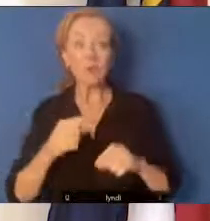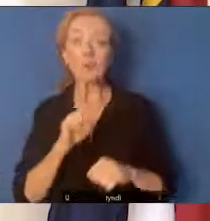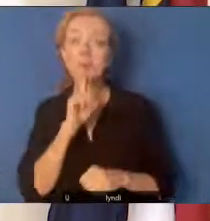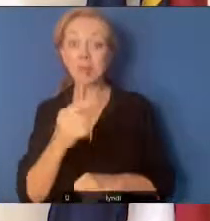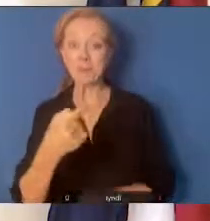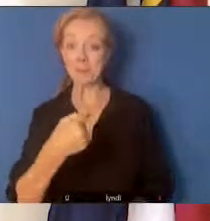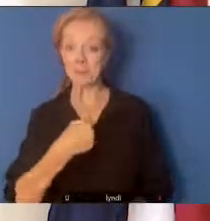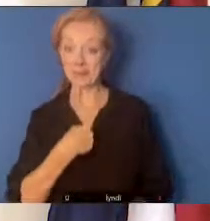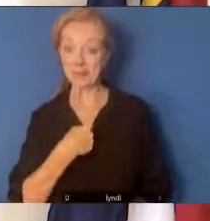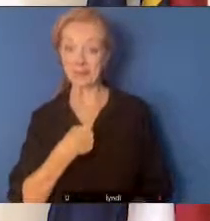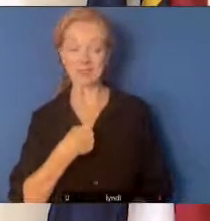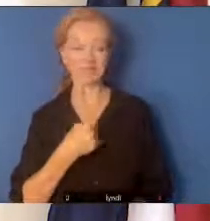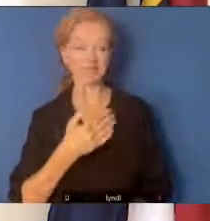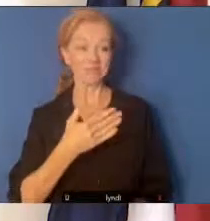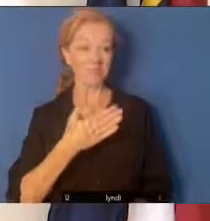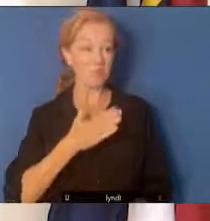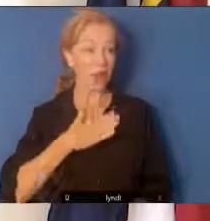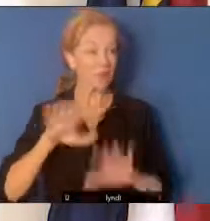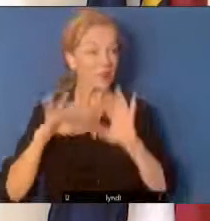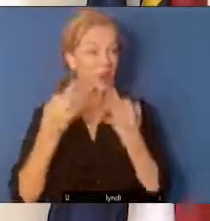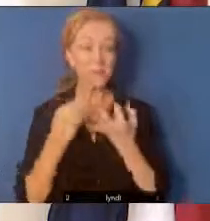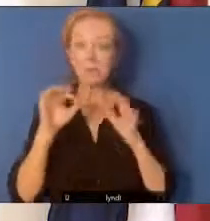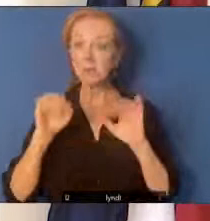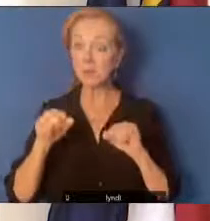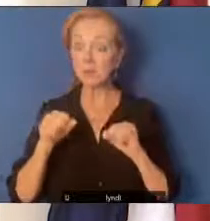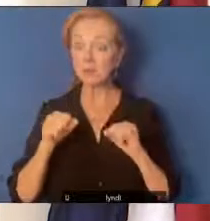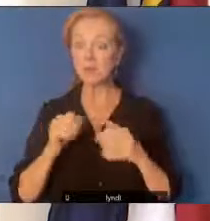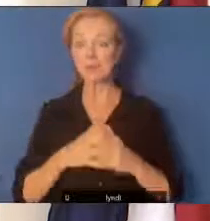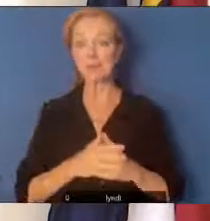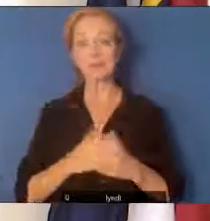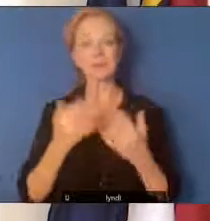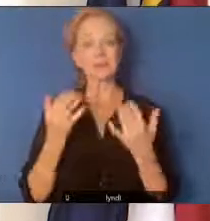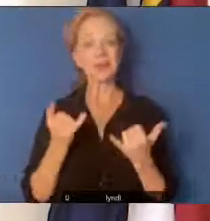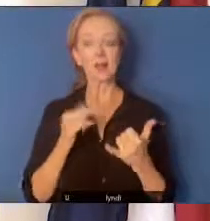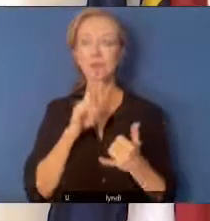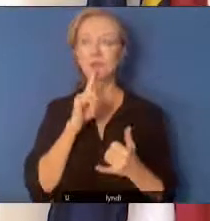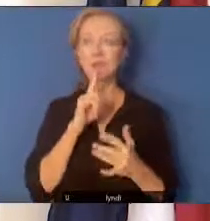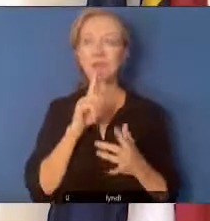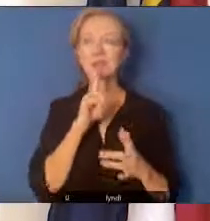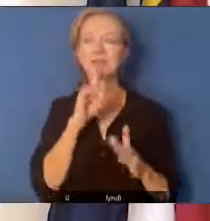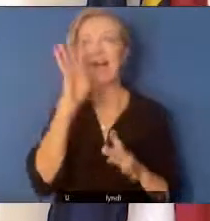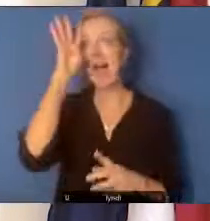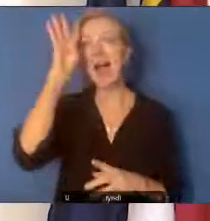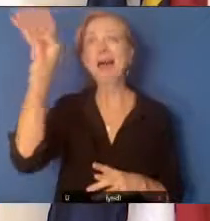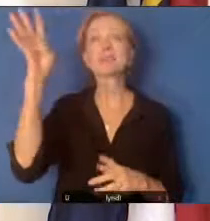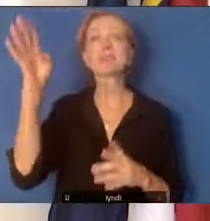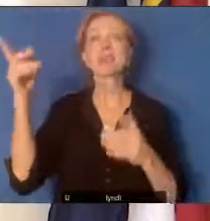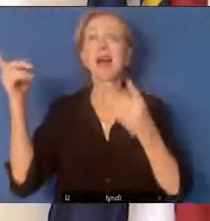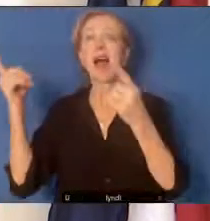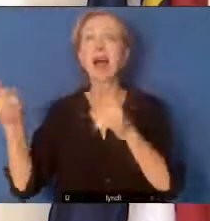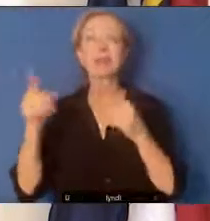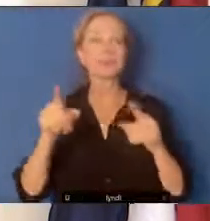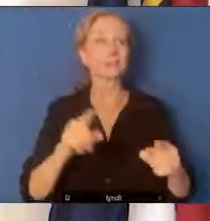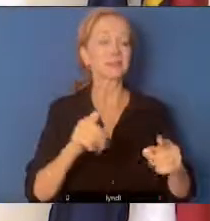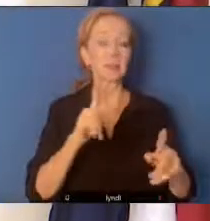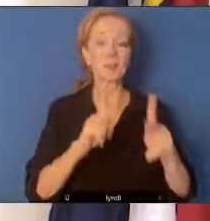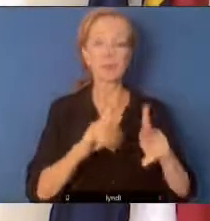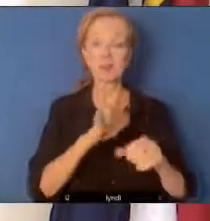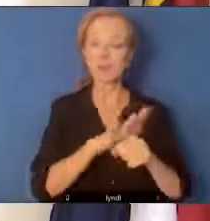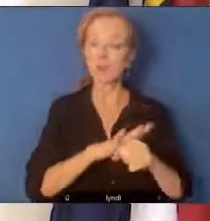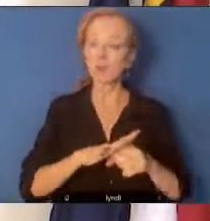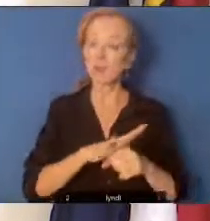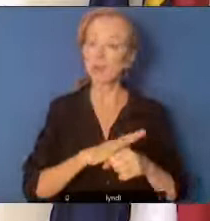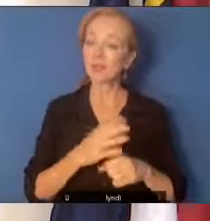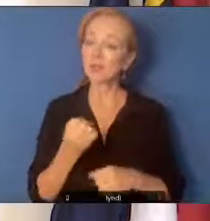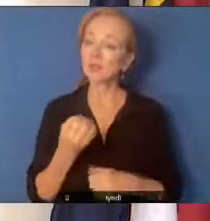by what we know to now be a completely random set of attacks on our citizens and neighbors. So I